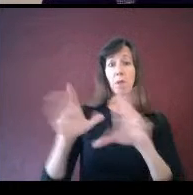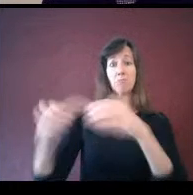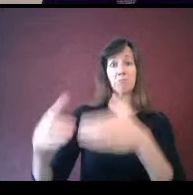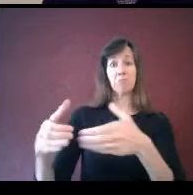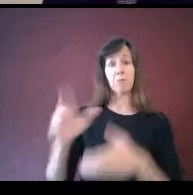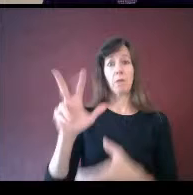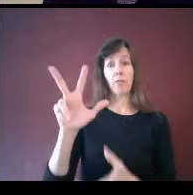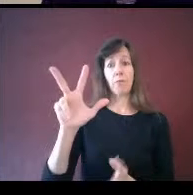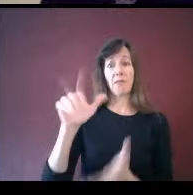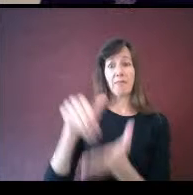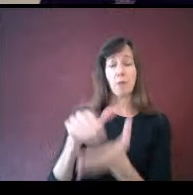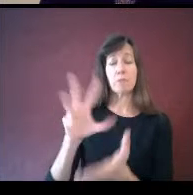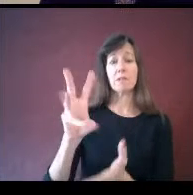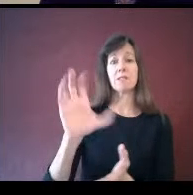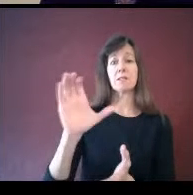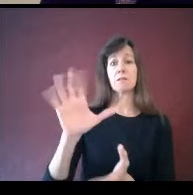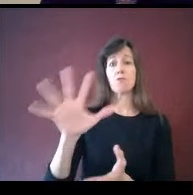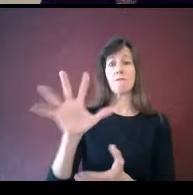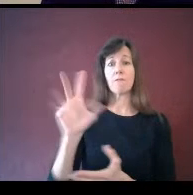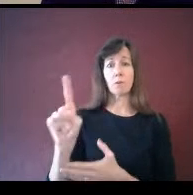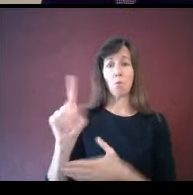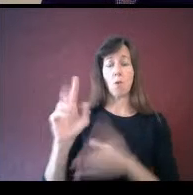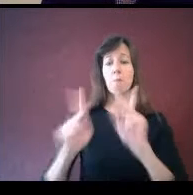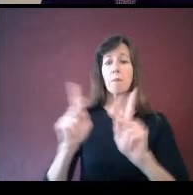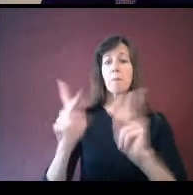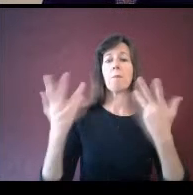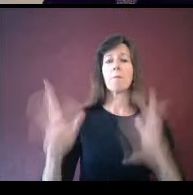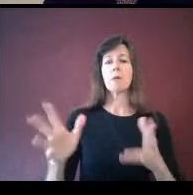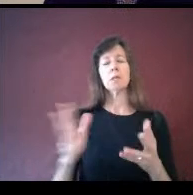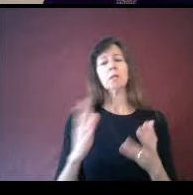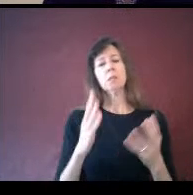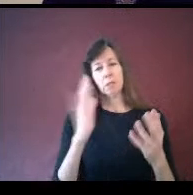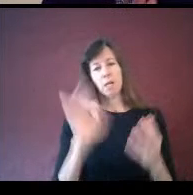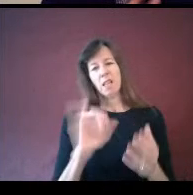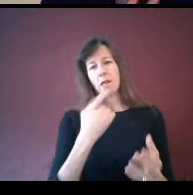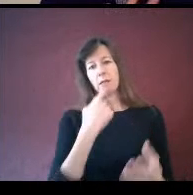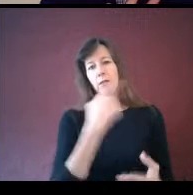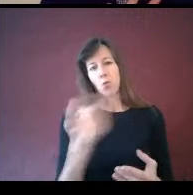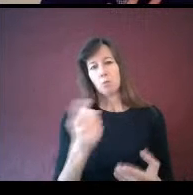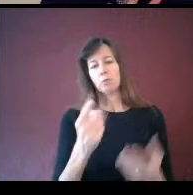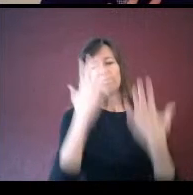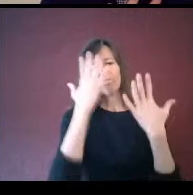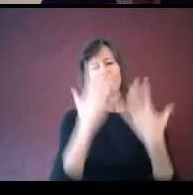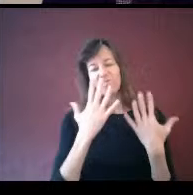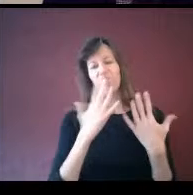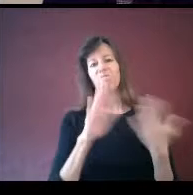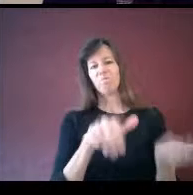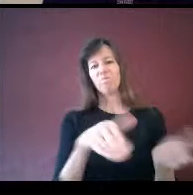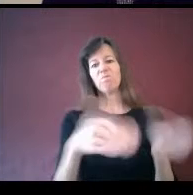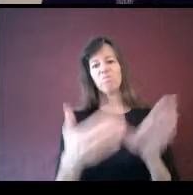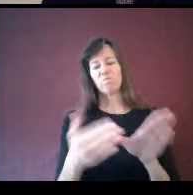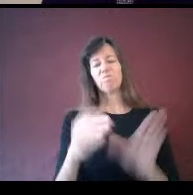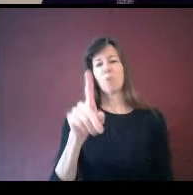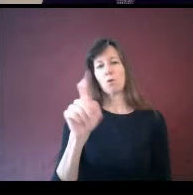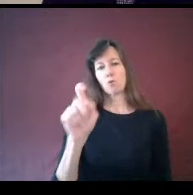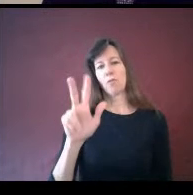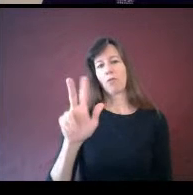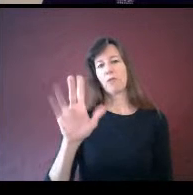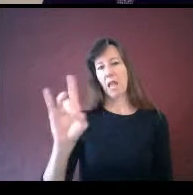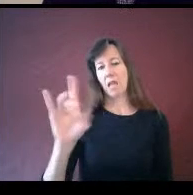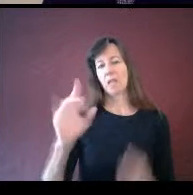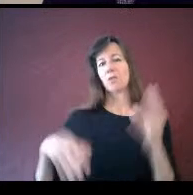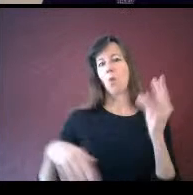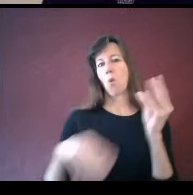now 138 cumulative fatalities, and especially during the holiday season, I